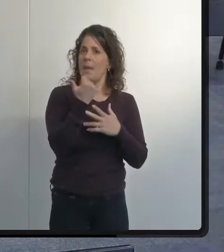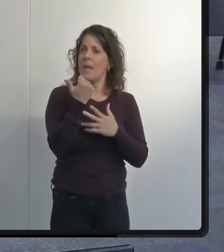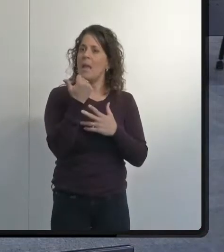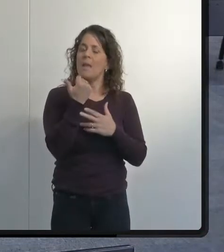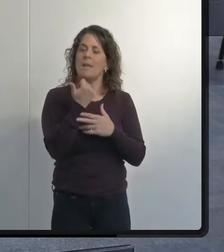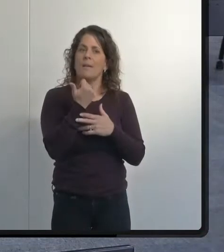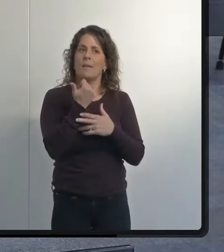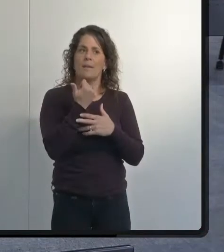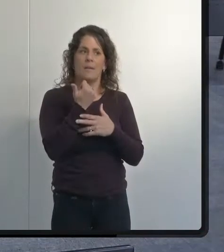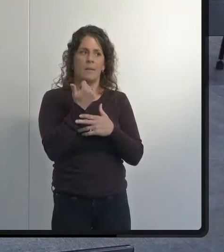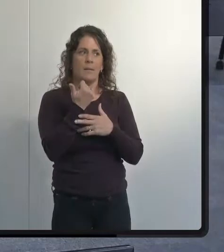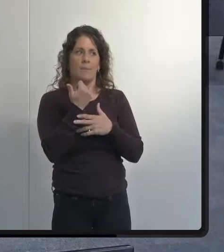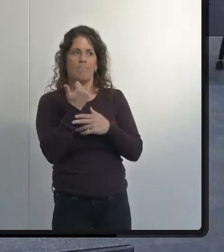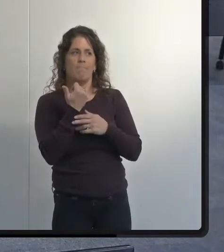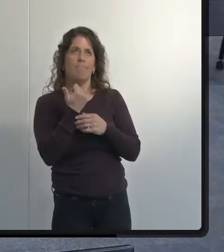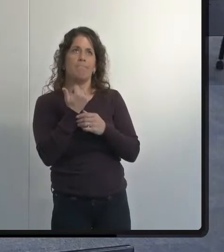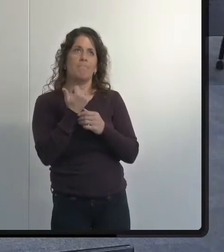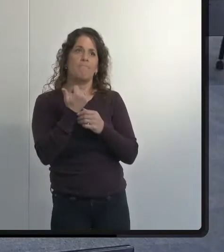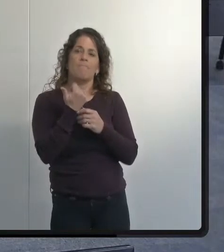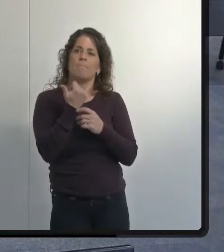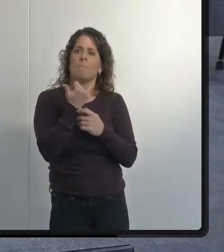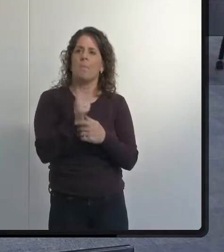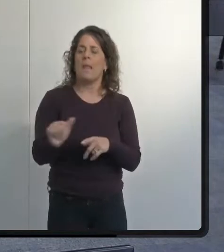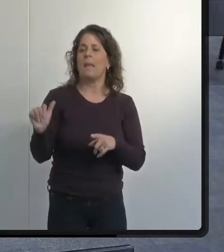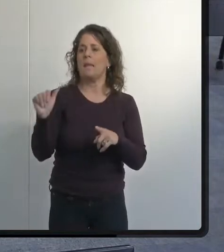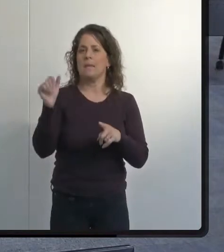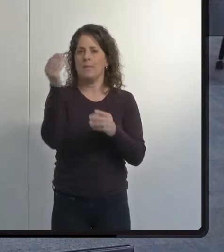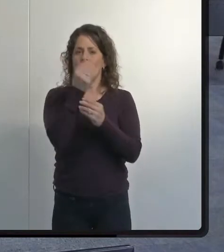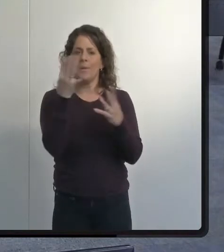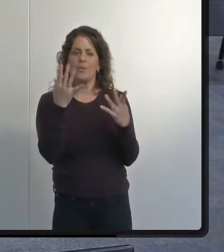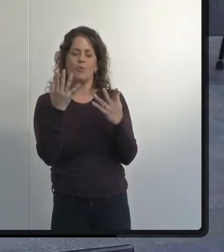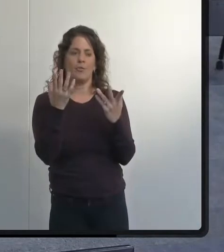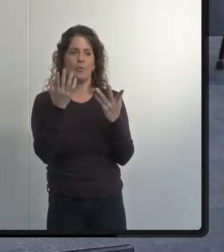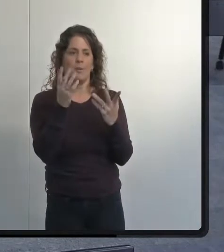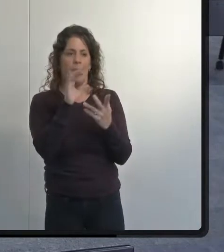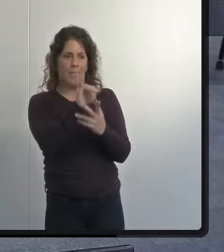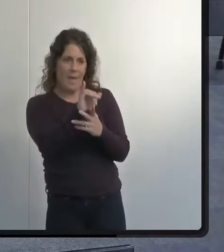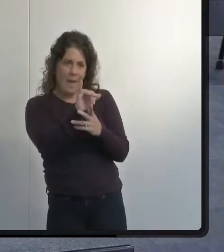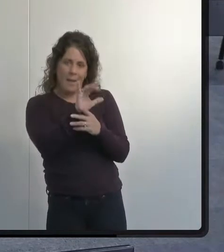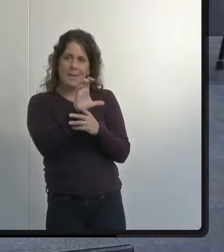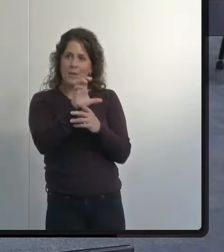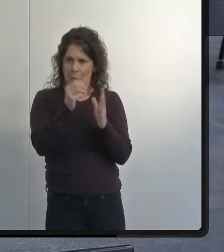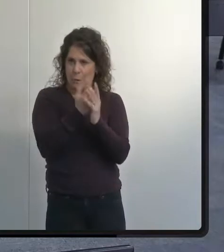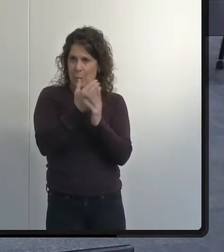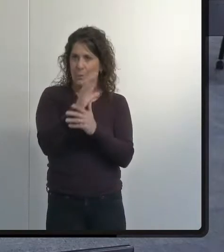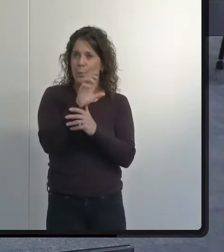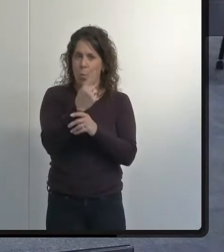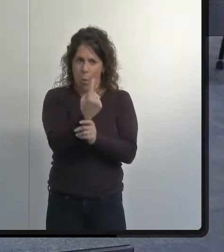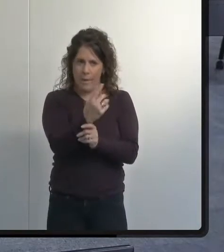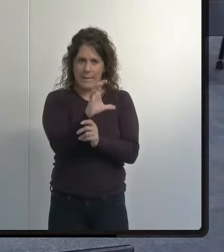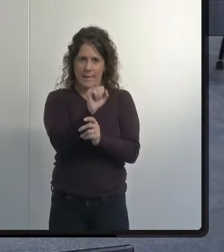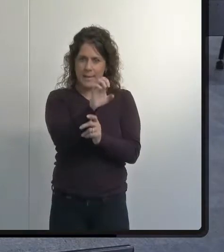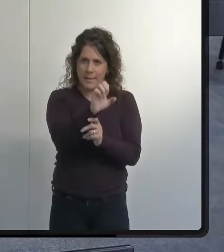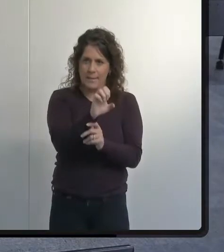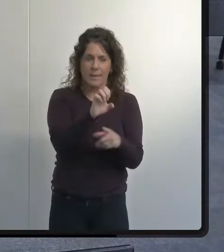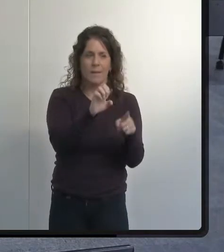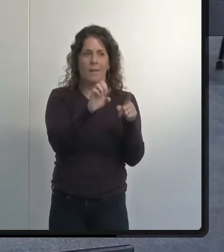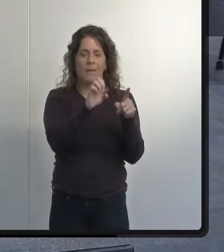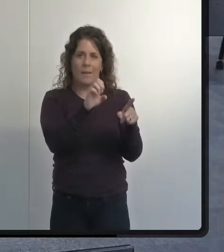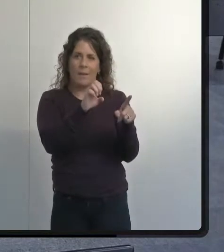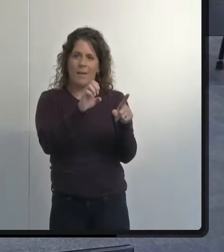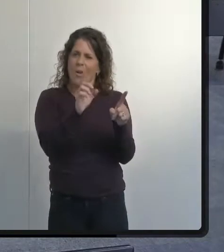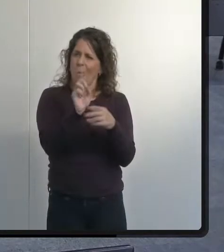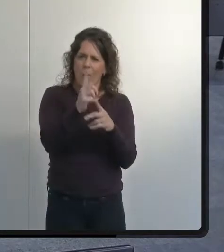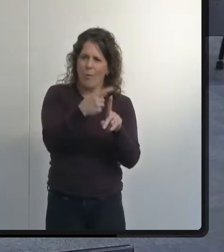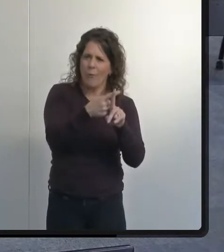the case might have come from? Do you believe that it was someone who was new to the jail who had brought it in, or that it might have been passed